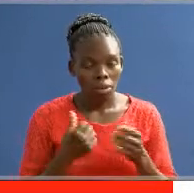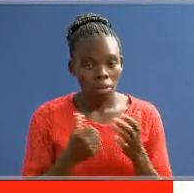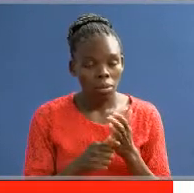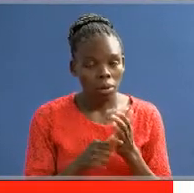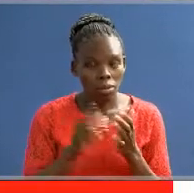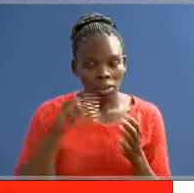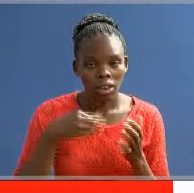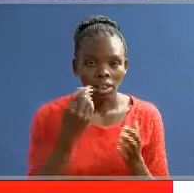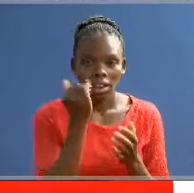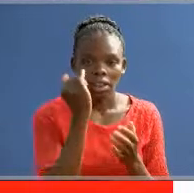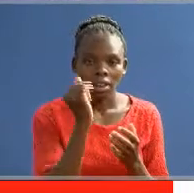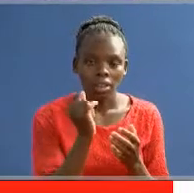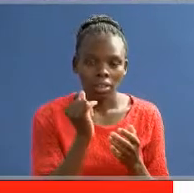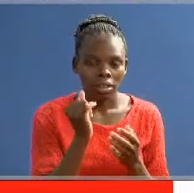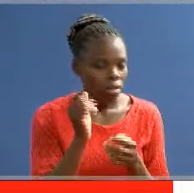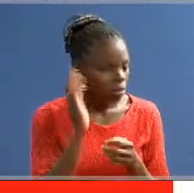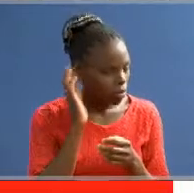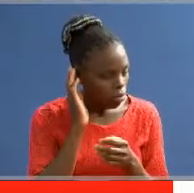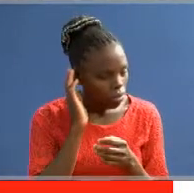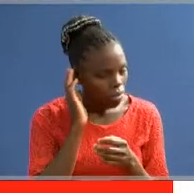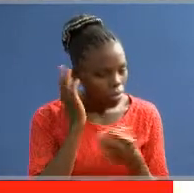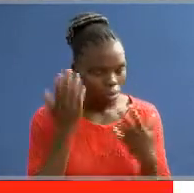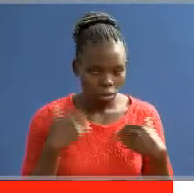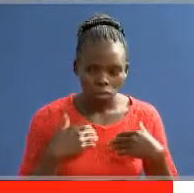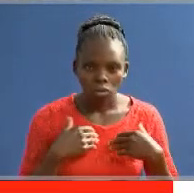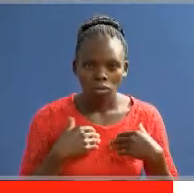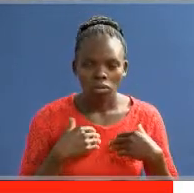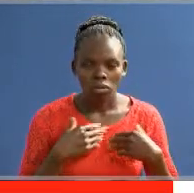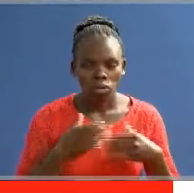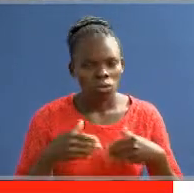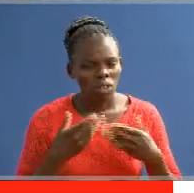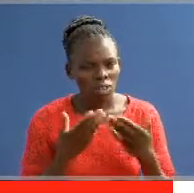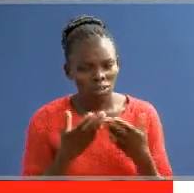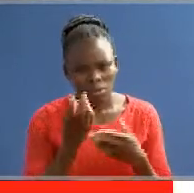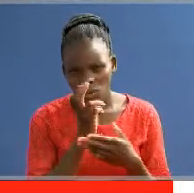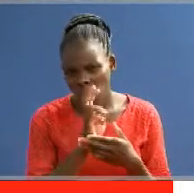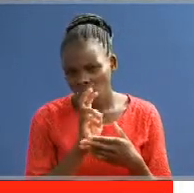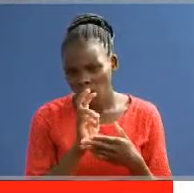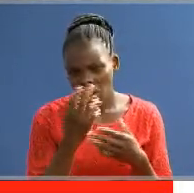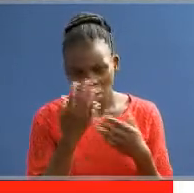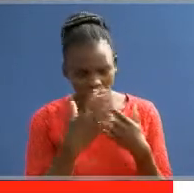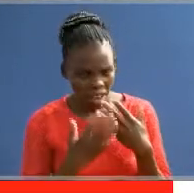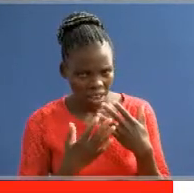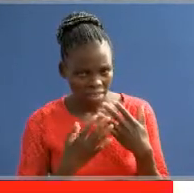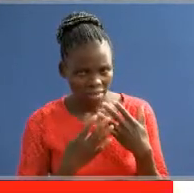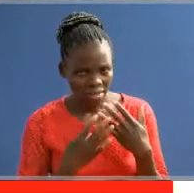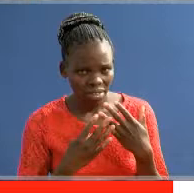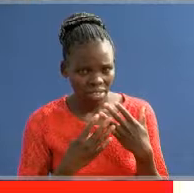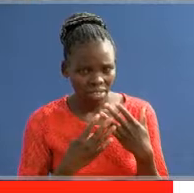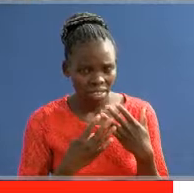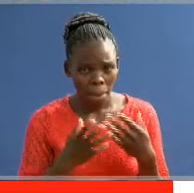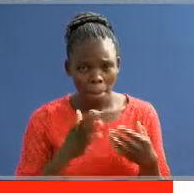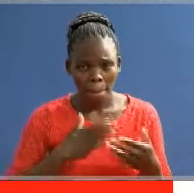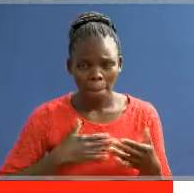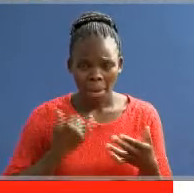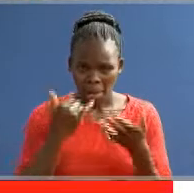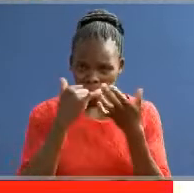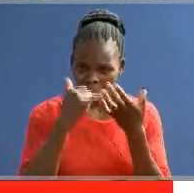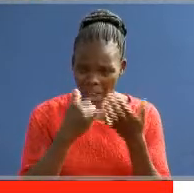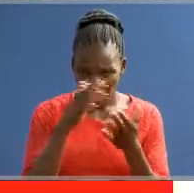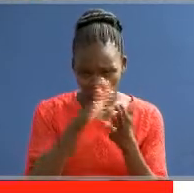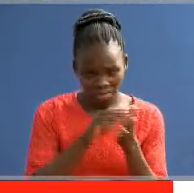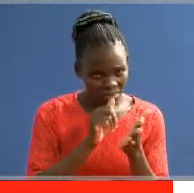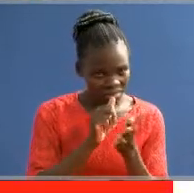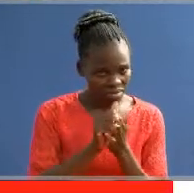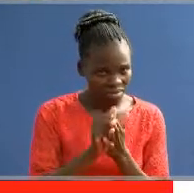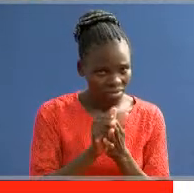mwenye atakusikiliza. Kwa natoa discharge, nilikuwa naona damu, na hiyo ndio ilifanya ndoa yangu ikasambaratika. Nikajipea